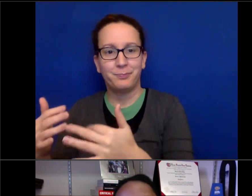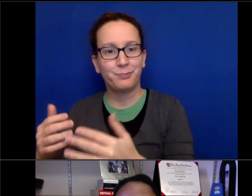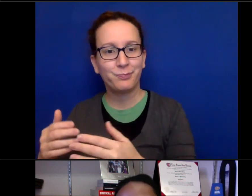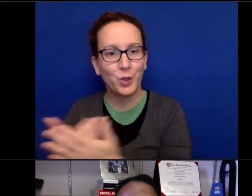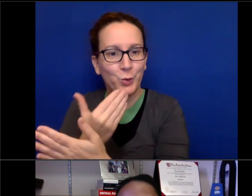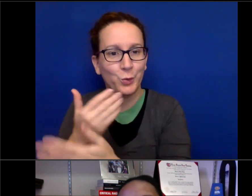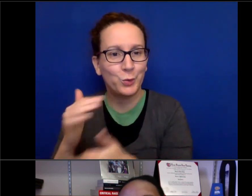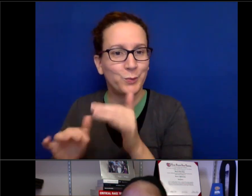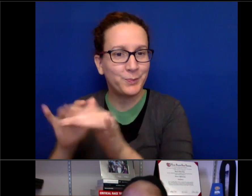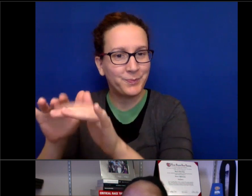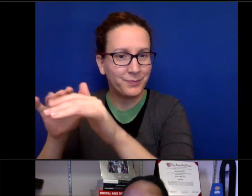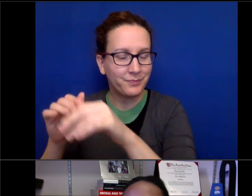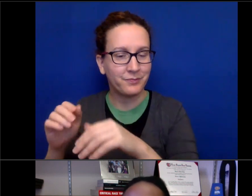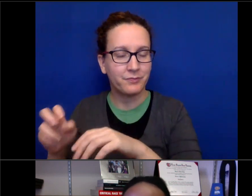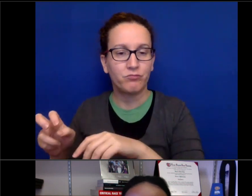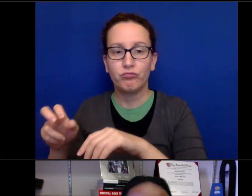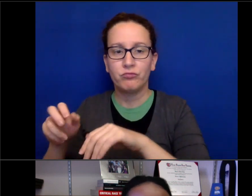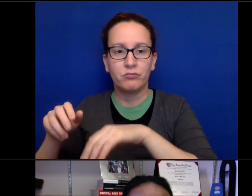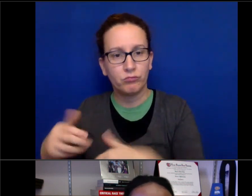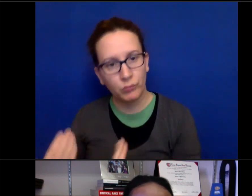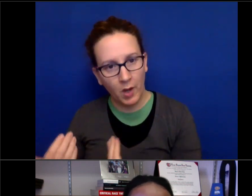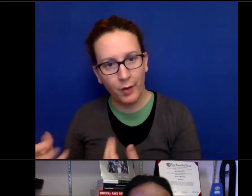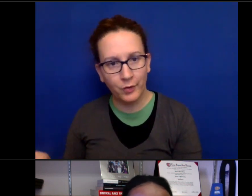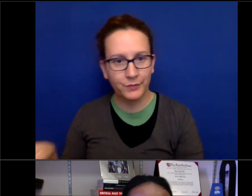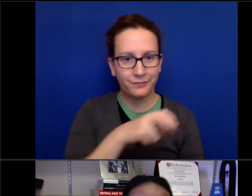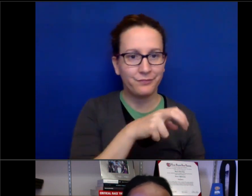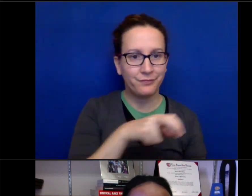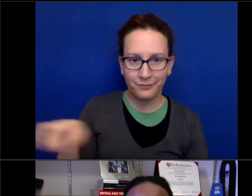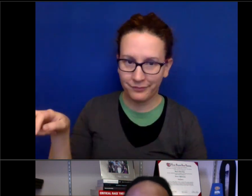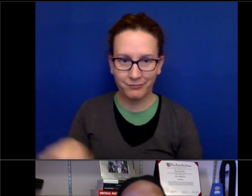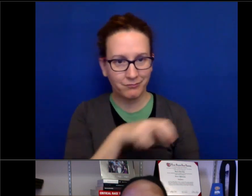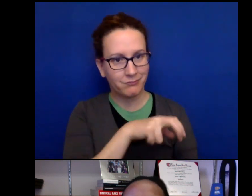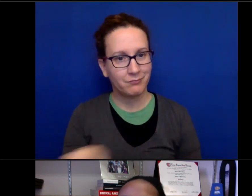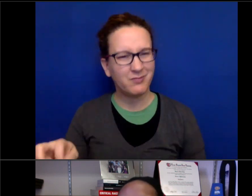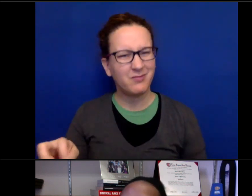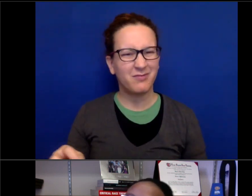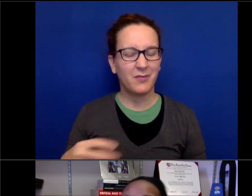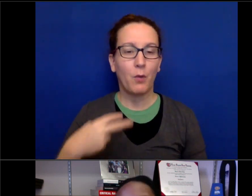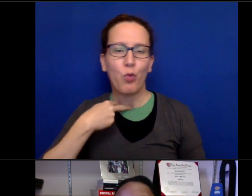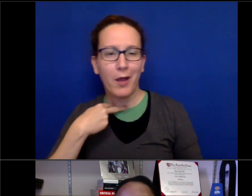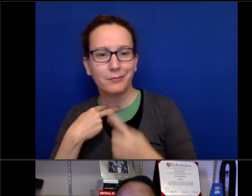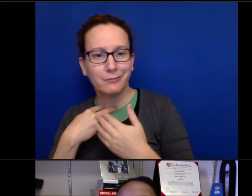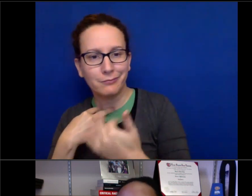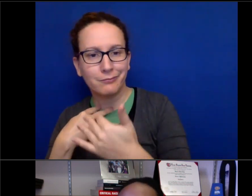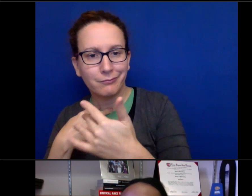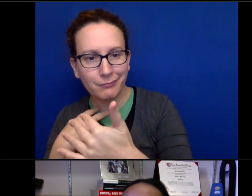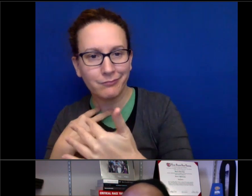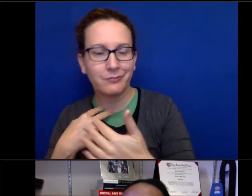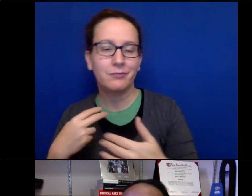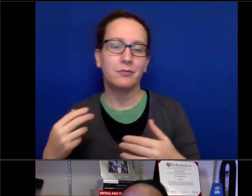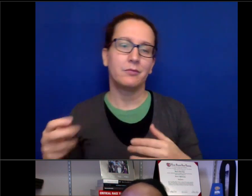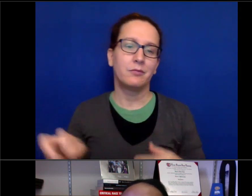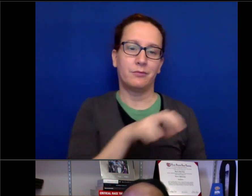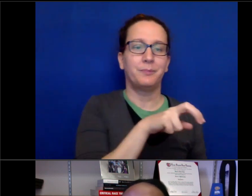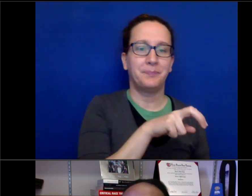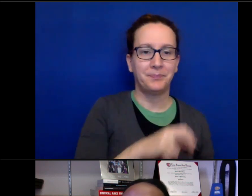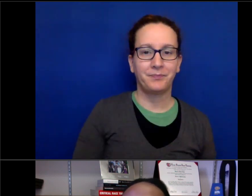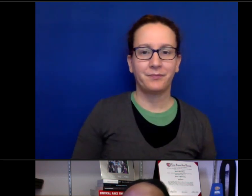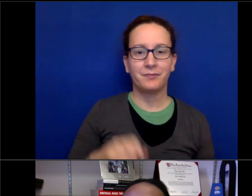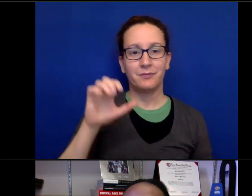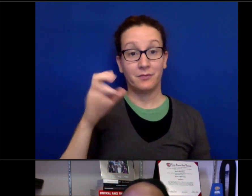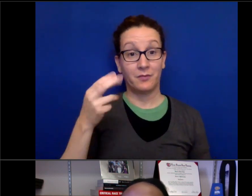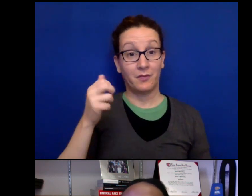to something else if I kind of am in a rut with one project. Right, I agree with that.